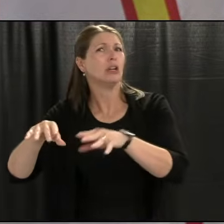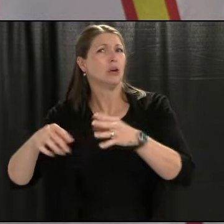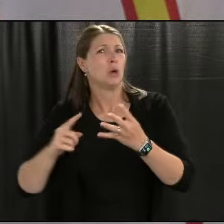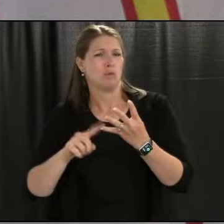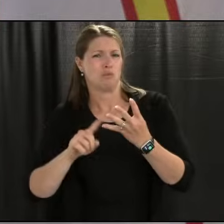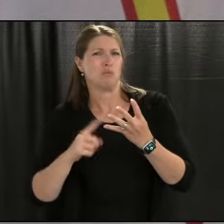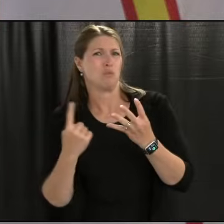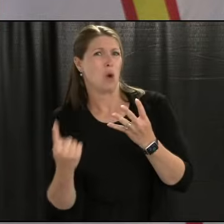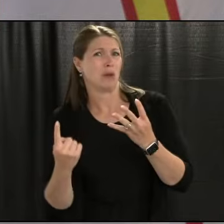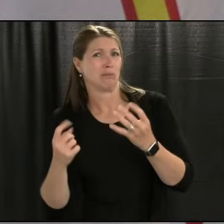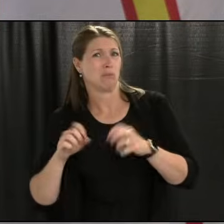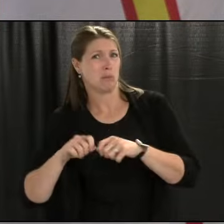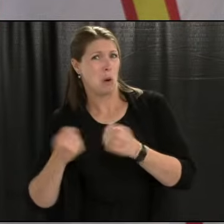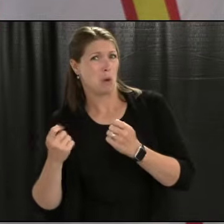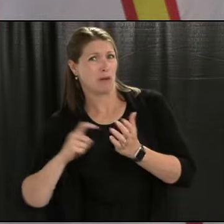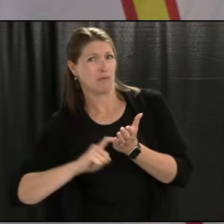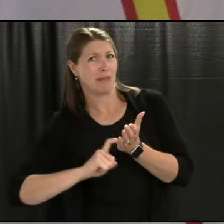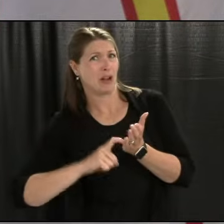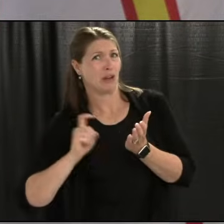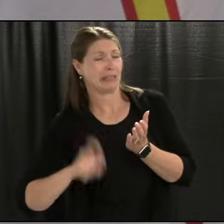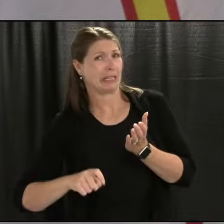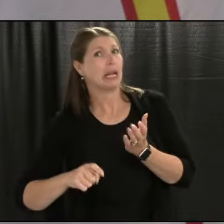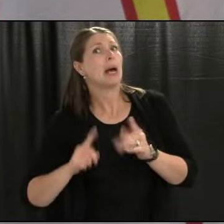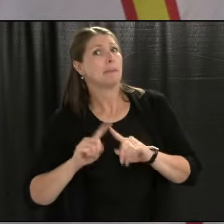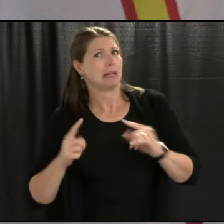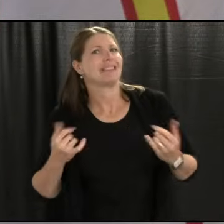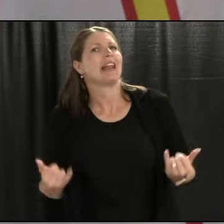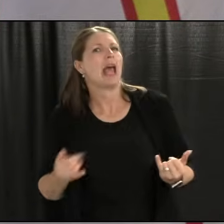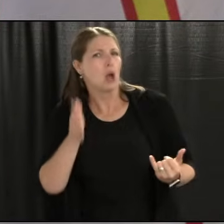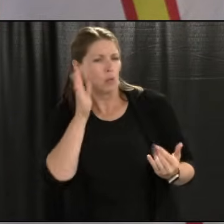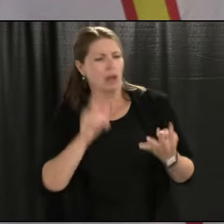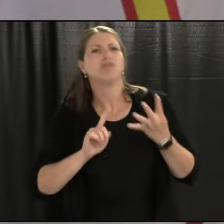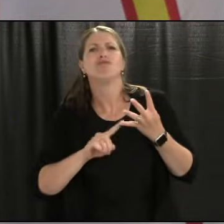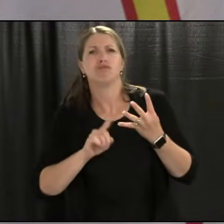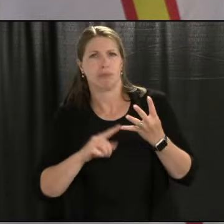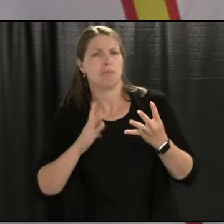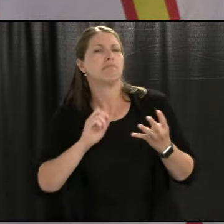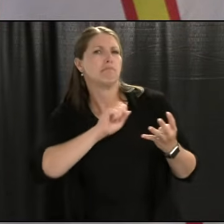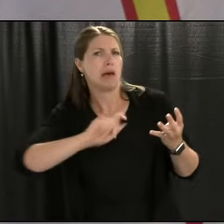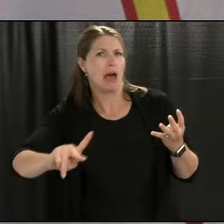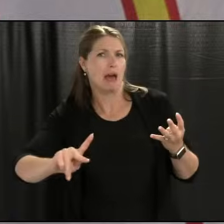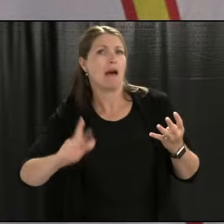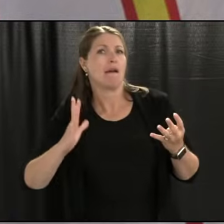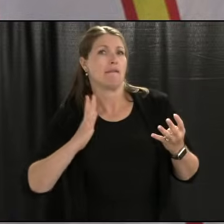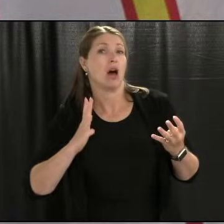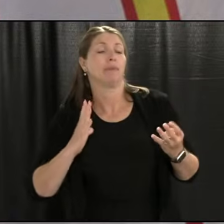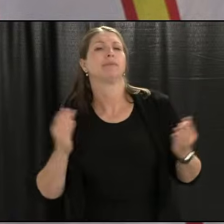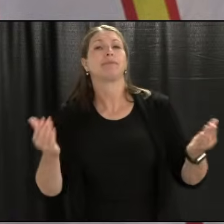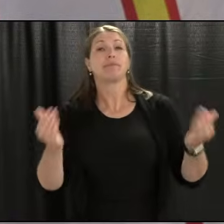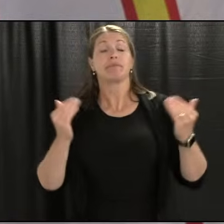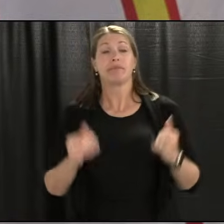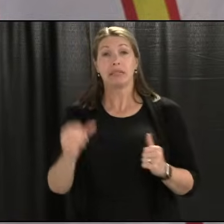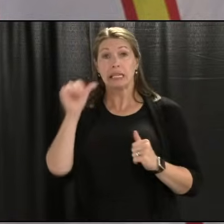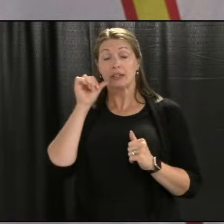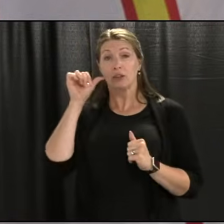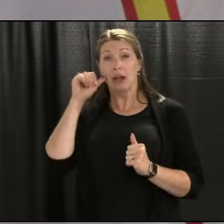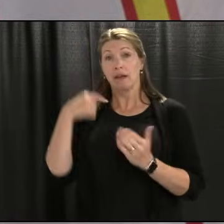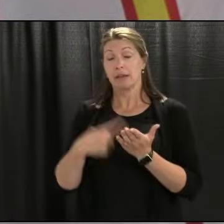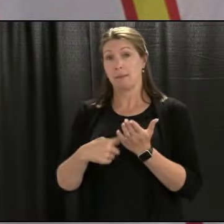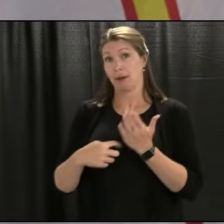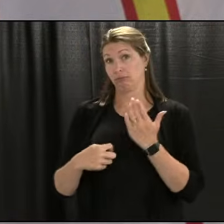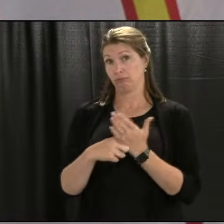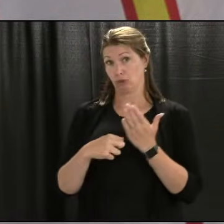today at some point very soon. Yesterday, I mentioned pending fines. So there have been 2 fines